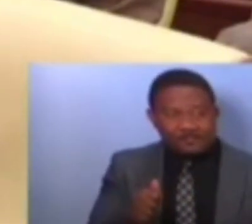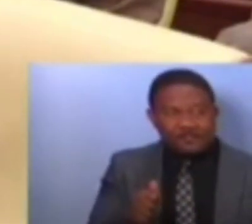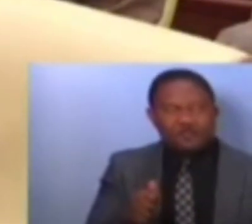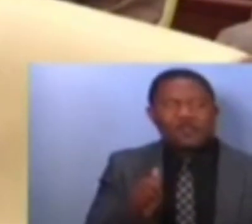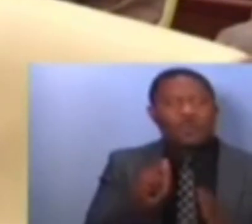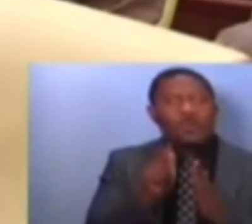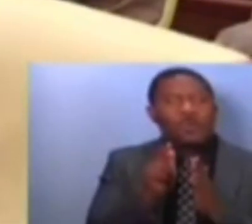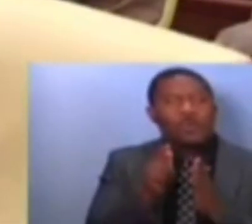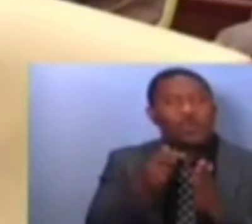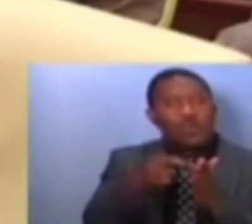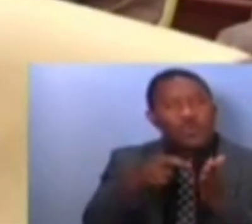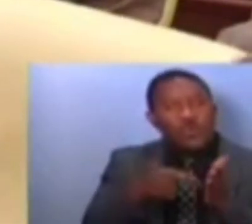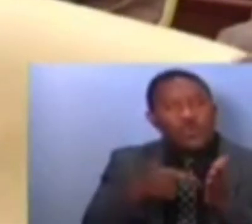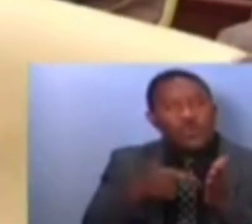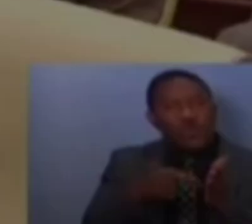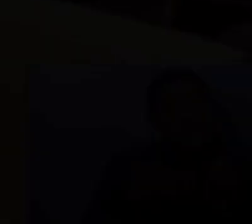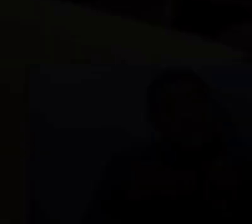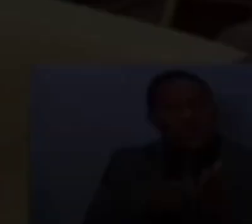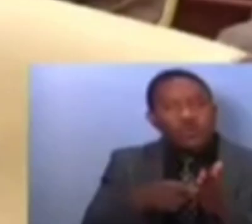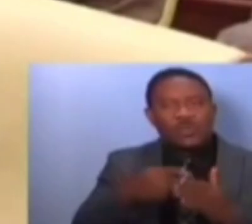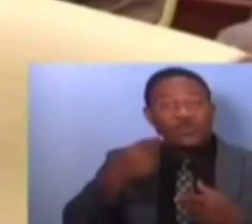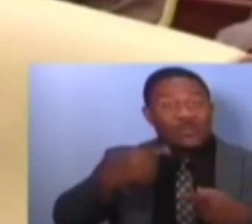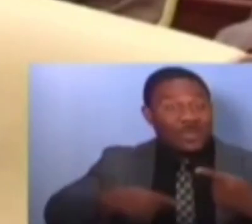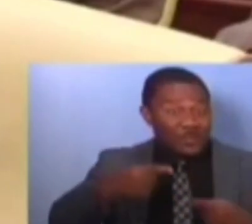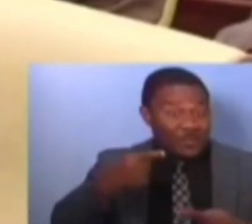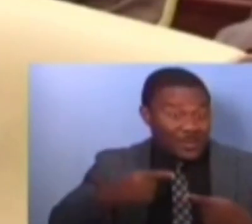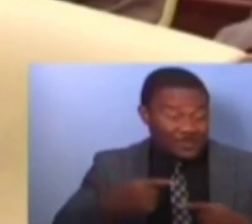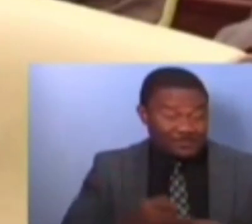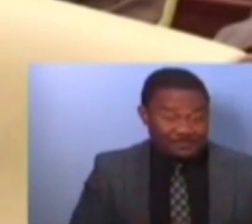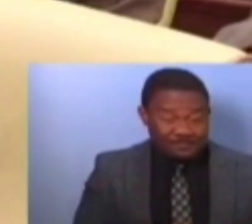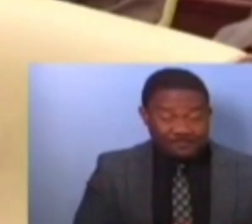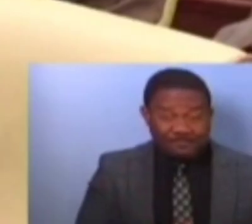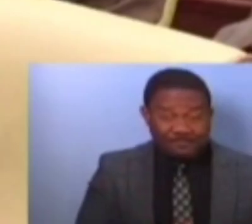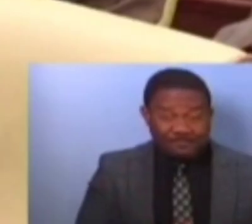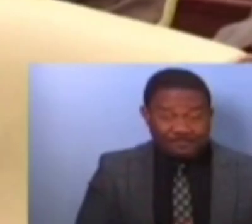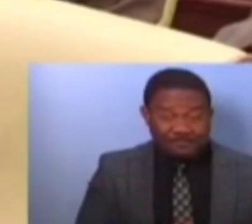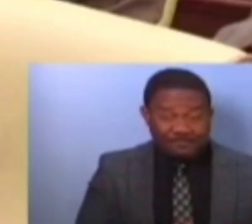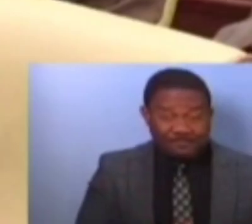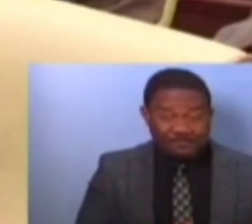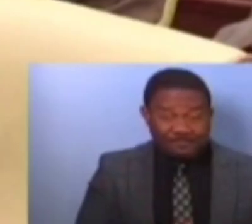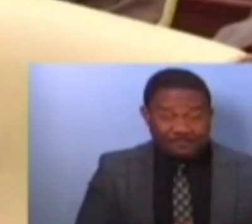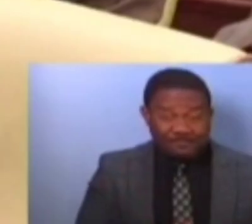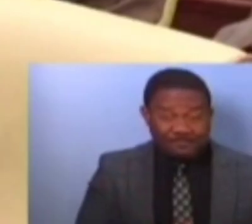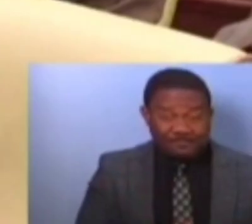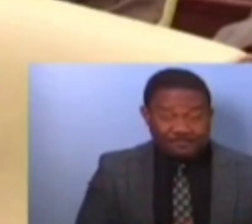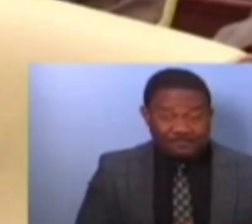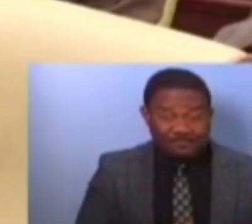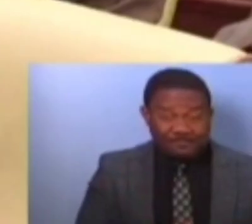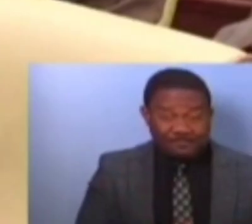debate, and I read, a member seconding the motion